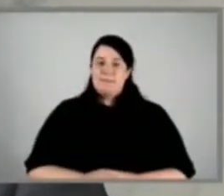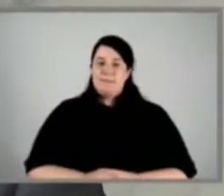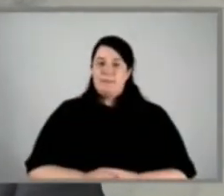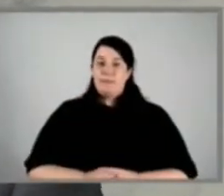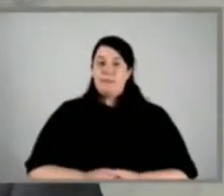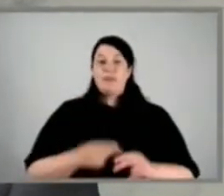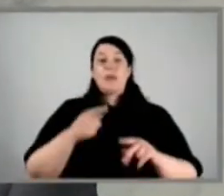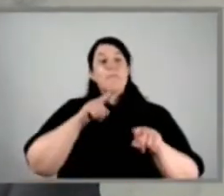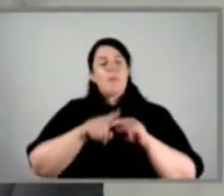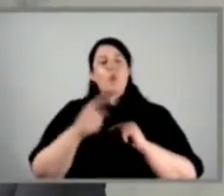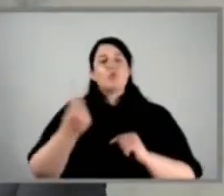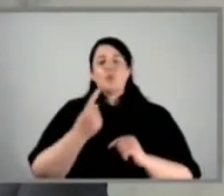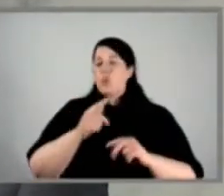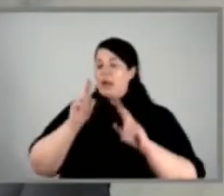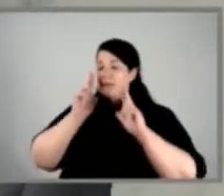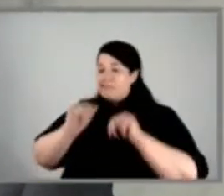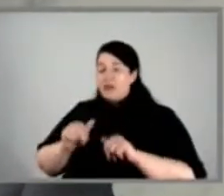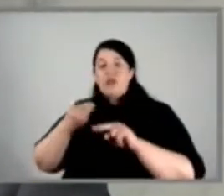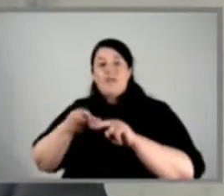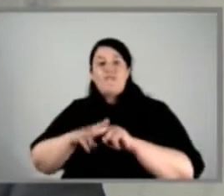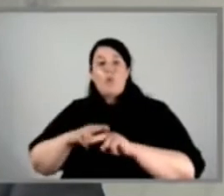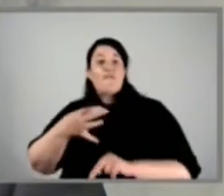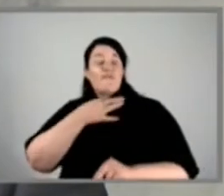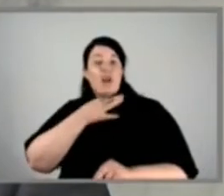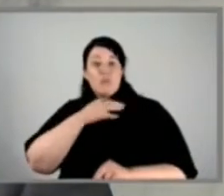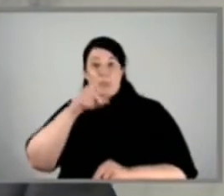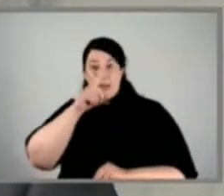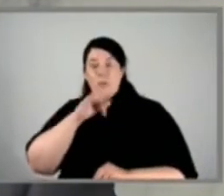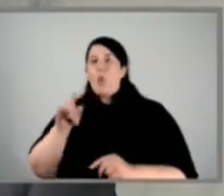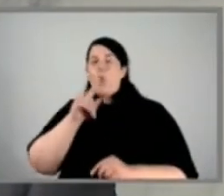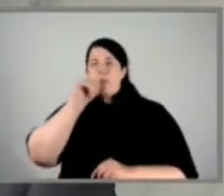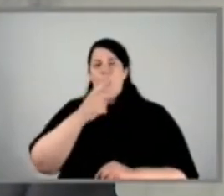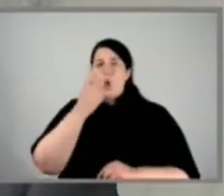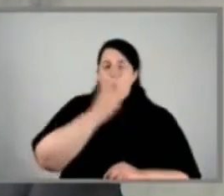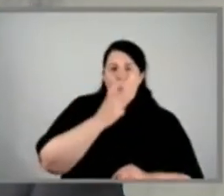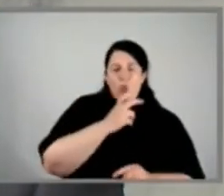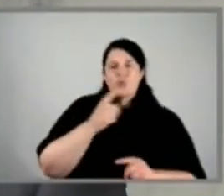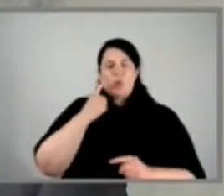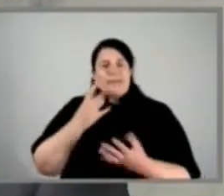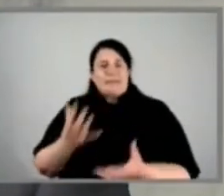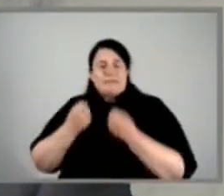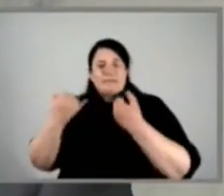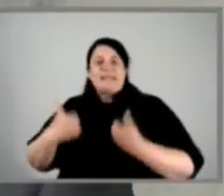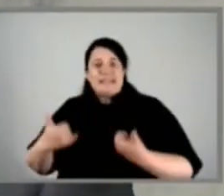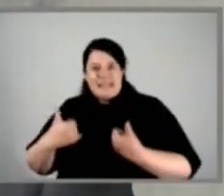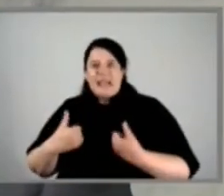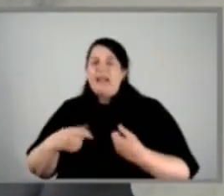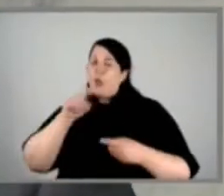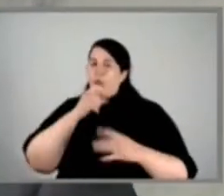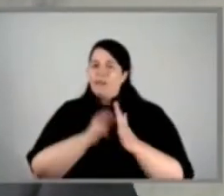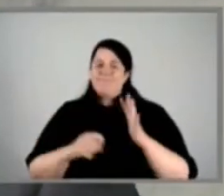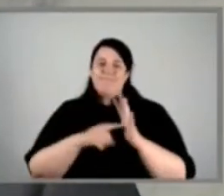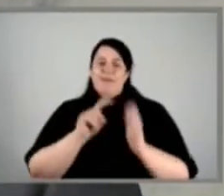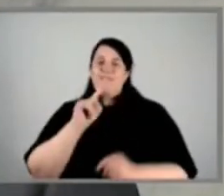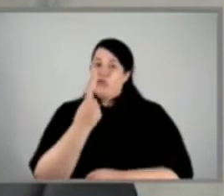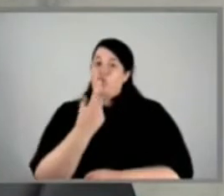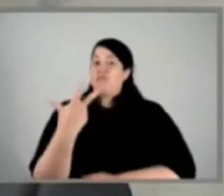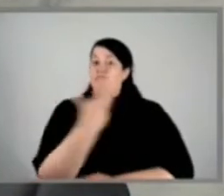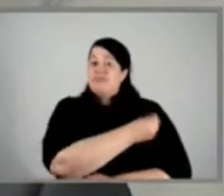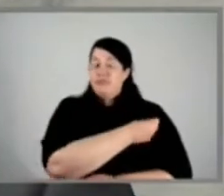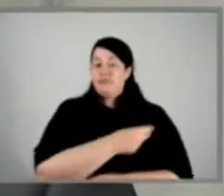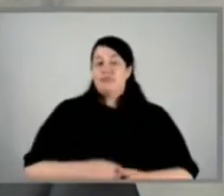people themselves, and those at highest risk of transmission will be the ones on the priority list. At the national